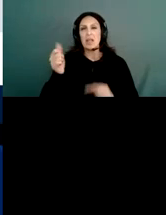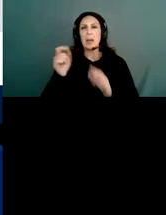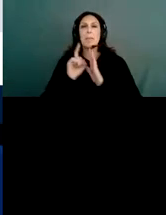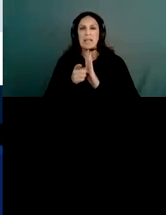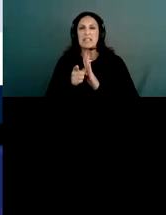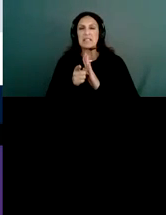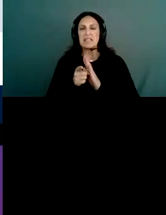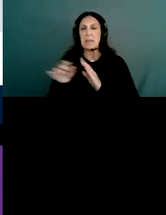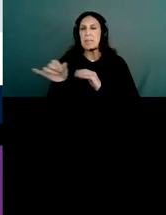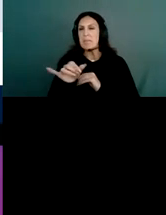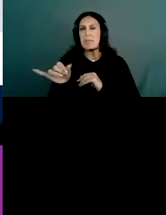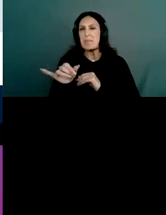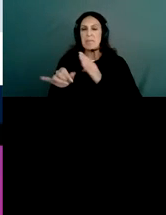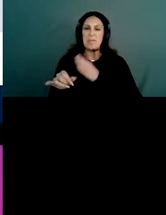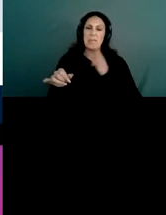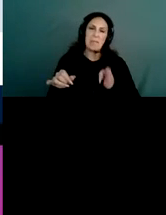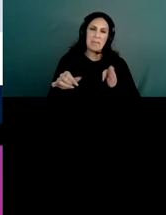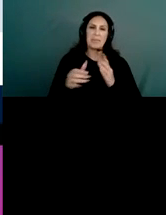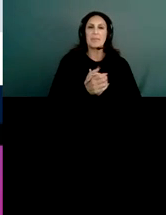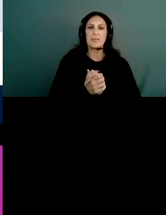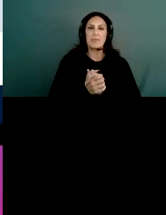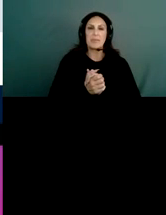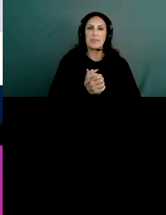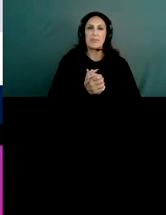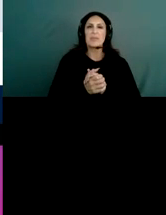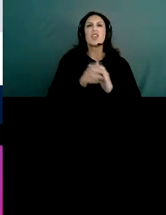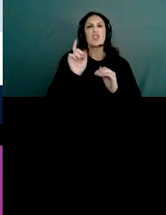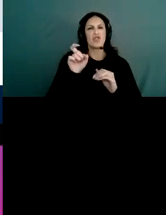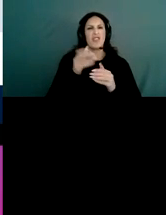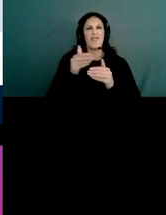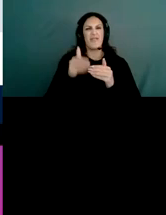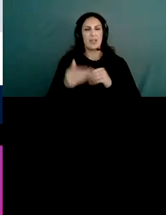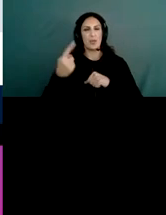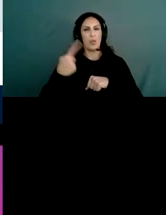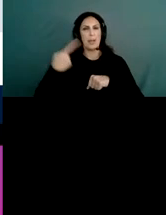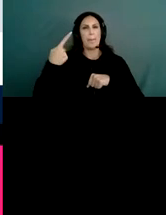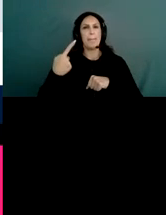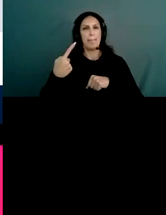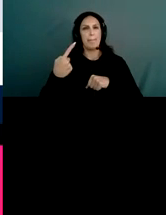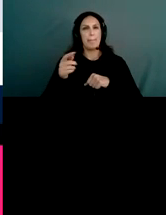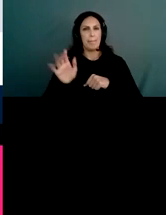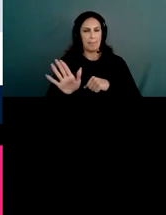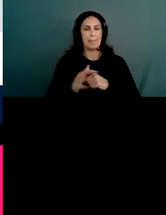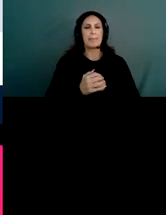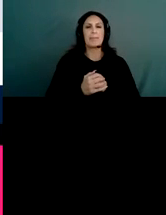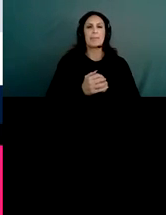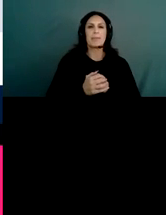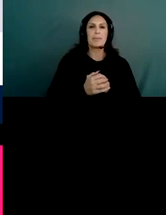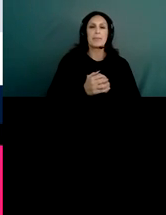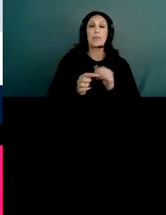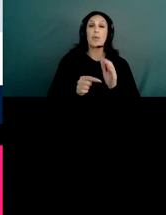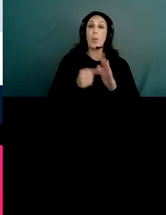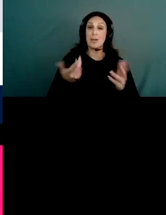complete. The grammar auto placement should also be completed in 1 session. Once auto placement is